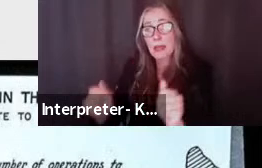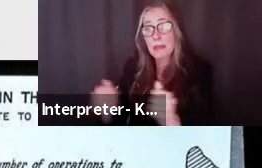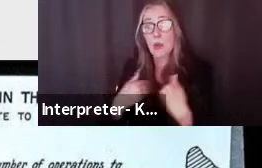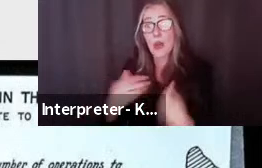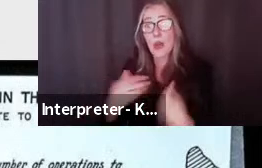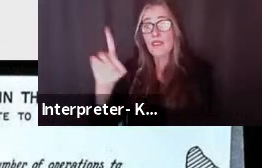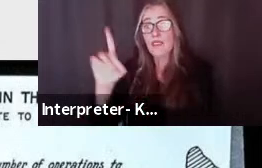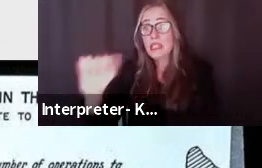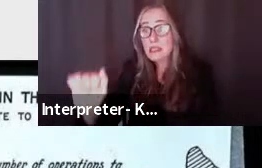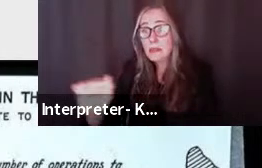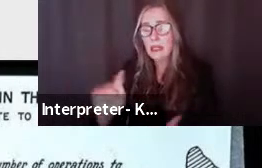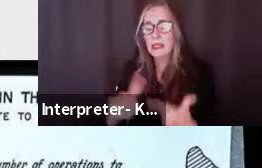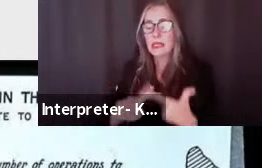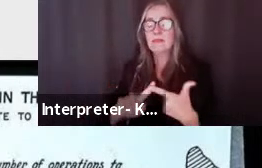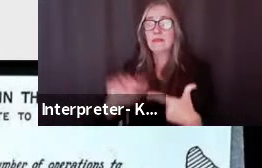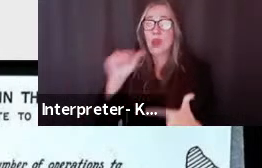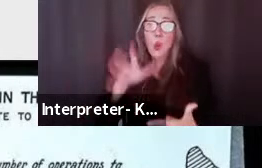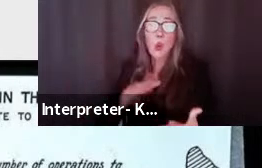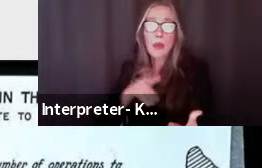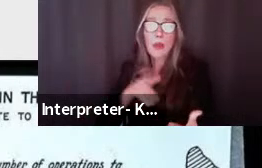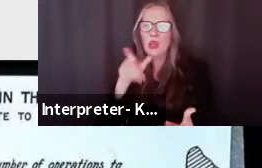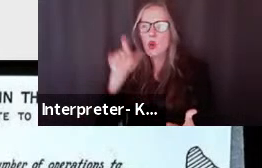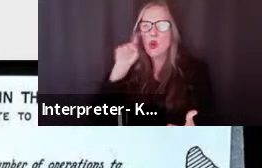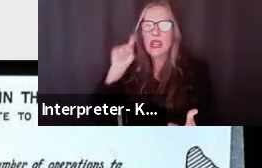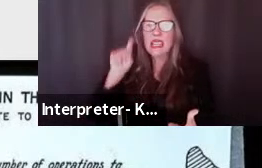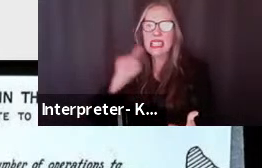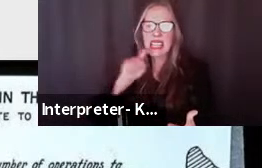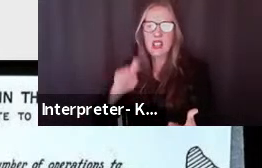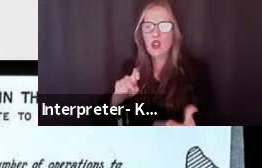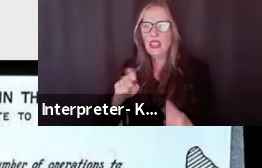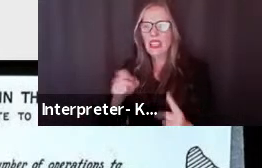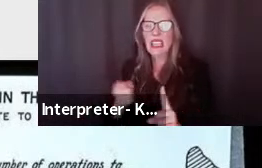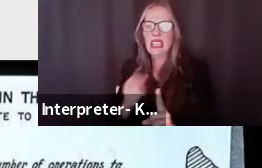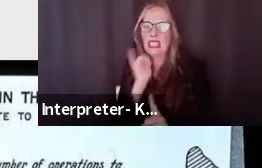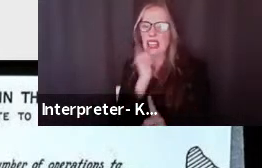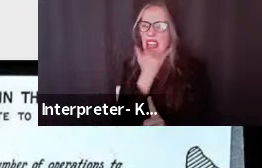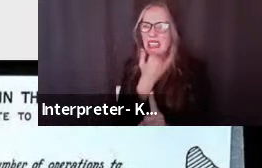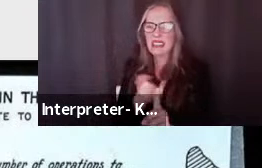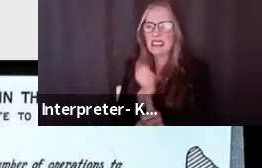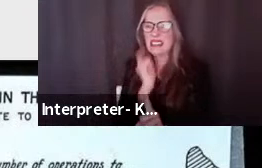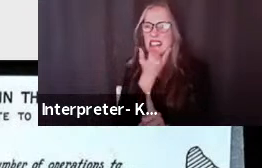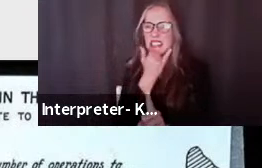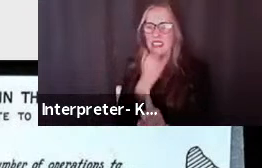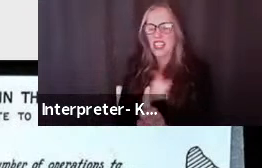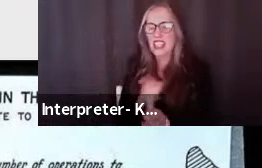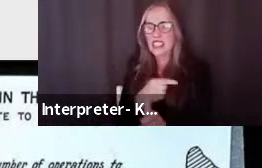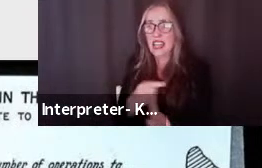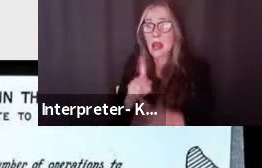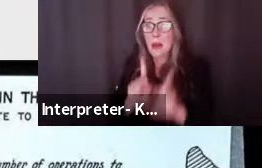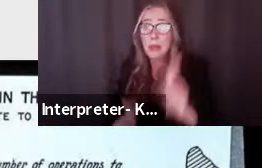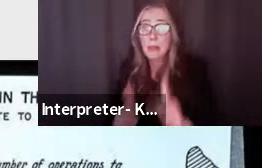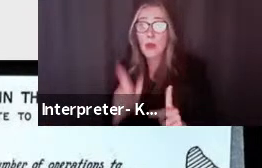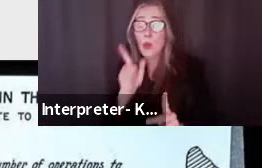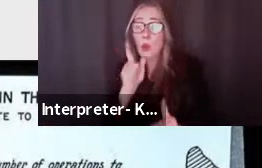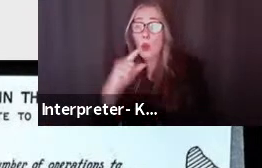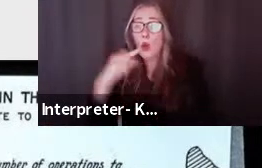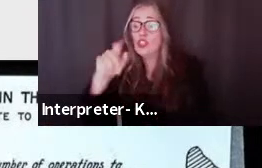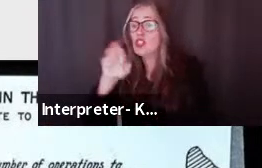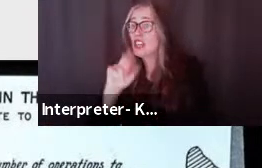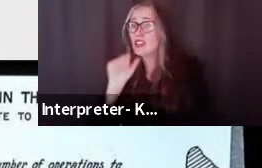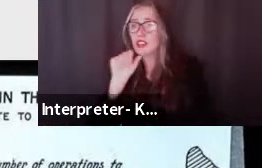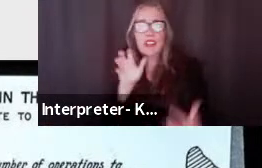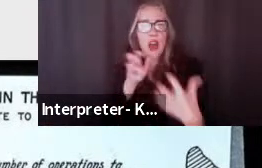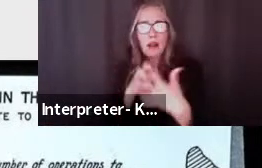women regarded as sexually deviant um gender non-conforming folks youth that were caught up in the